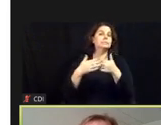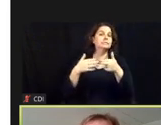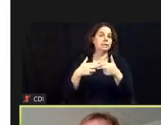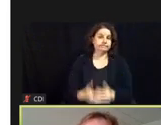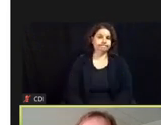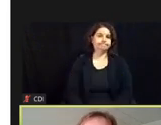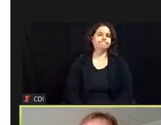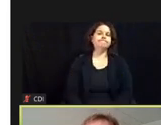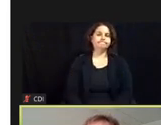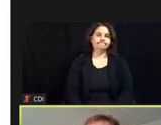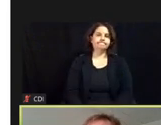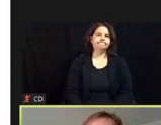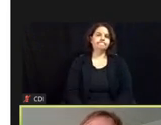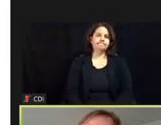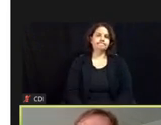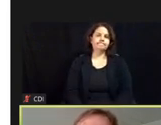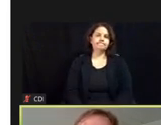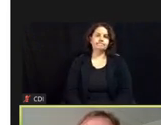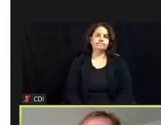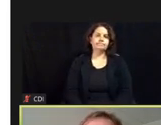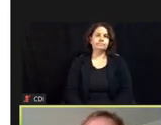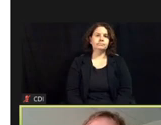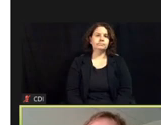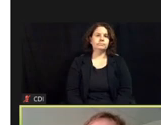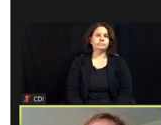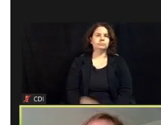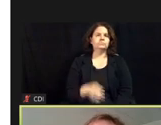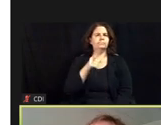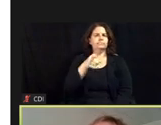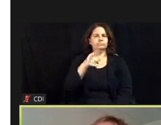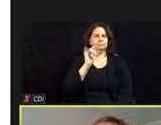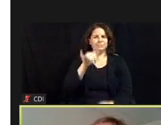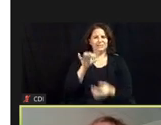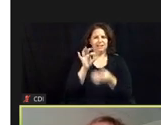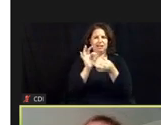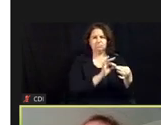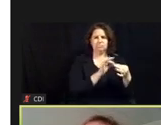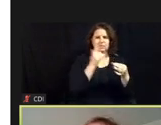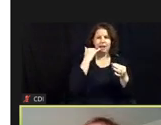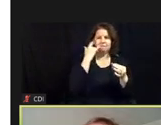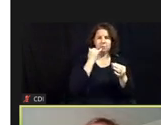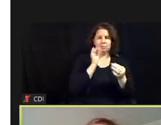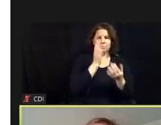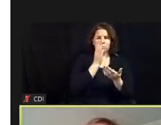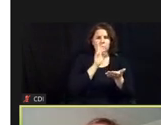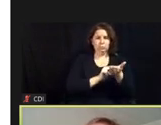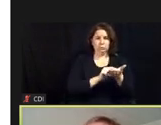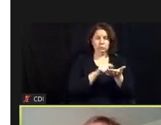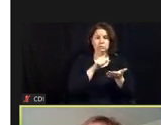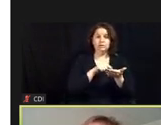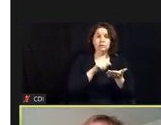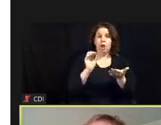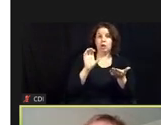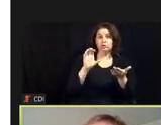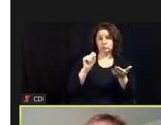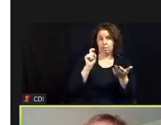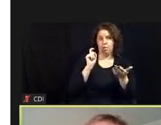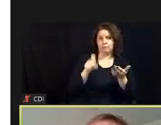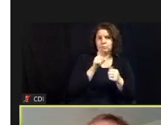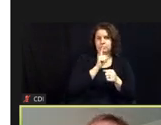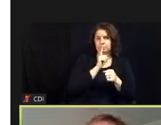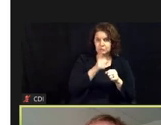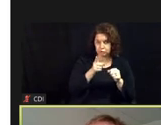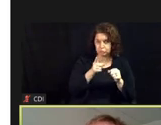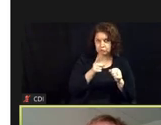This is another factor of the blueprint. Starting in October, we need to make sure that a minimum proportion of tests must be performed in low-income